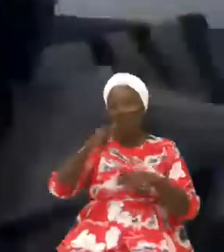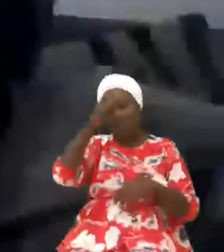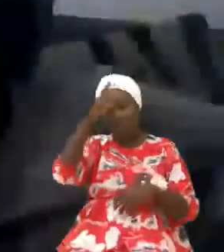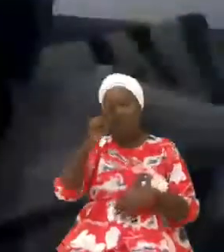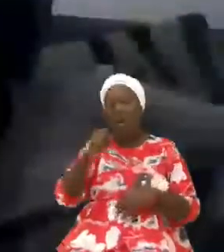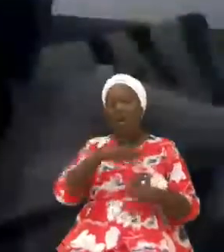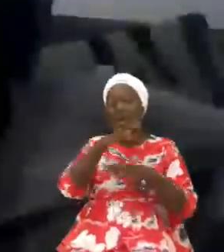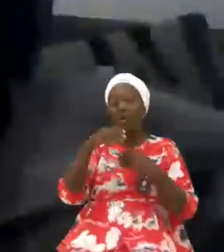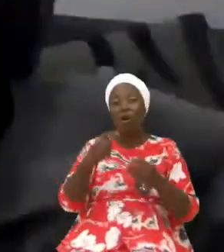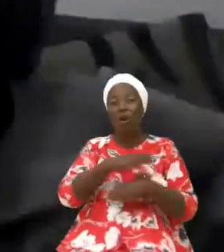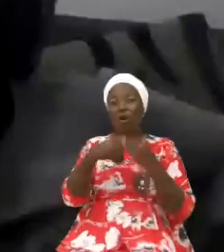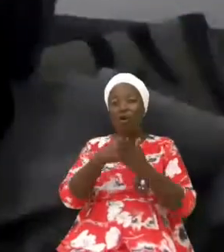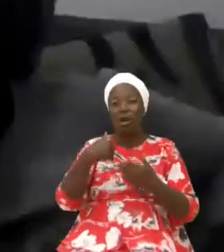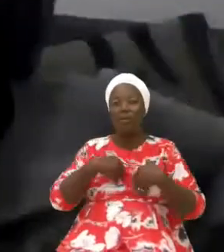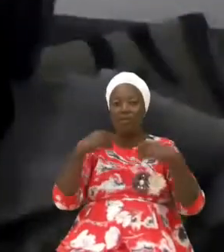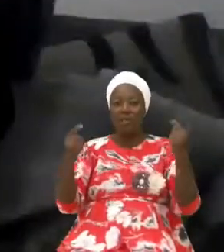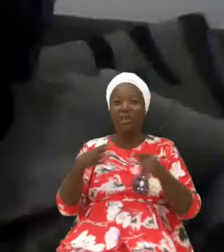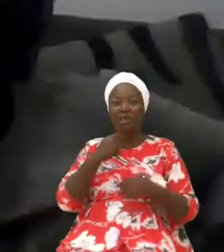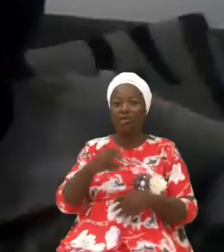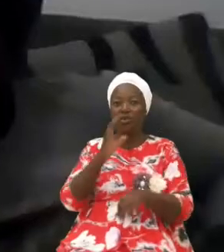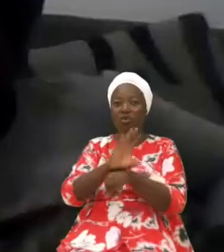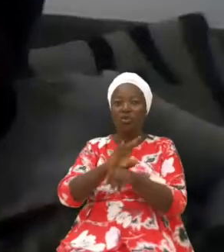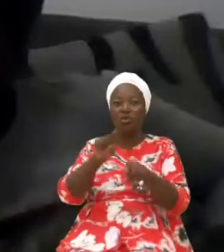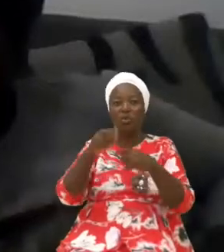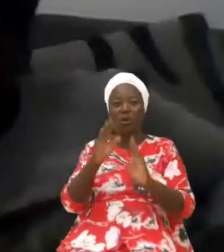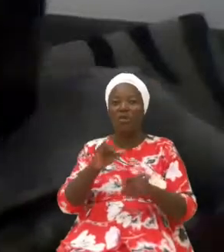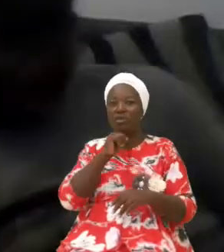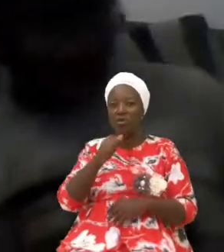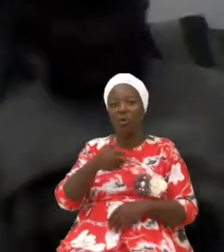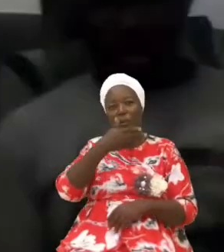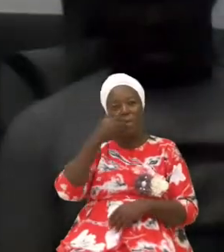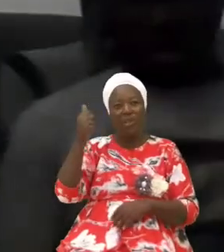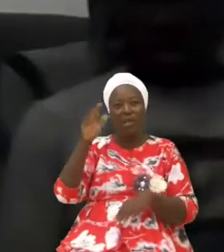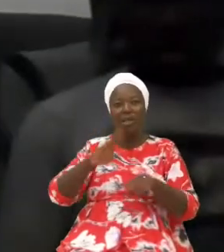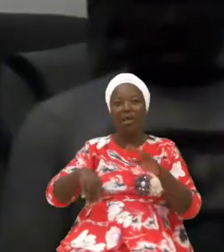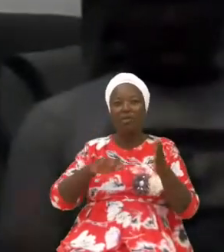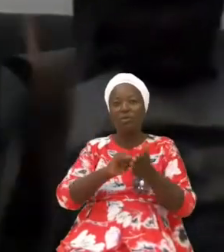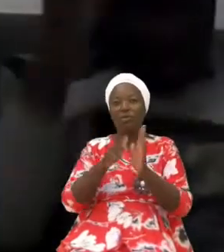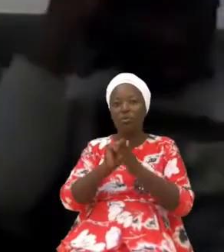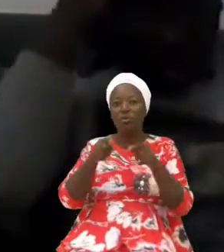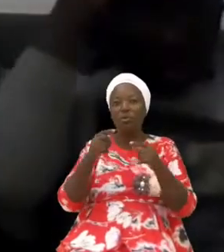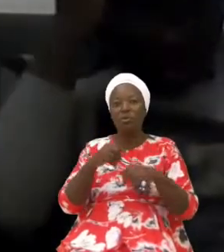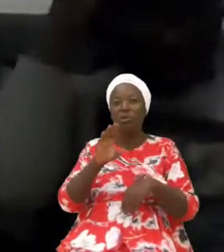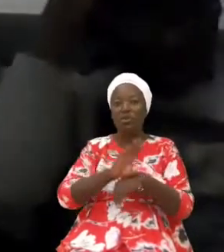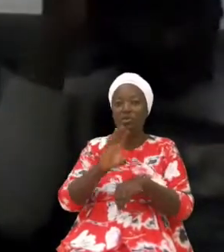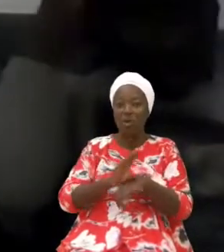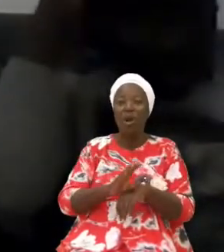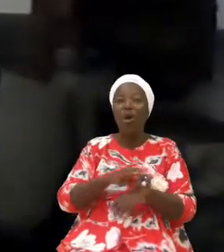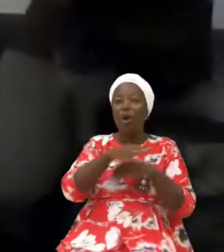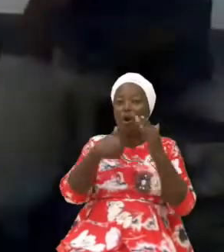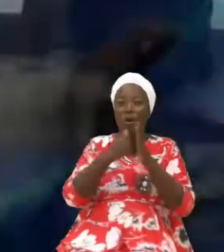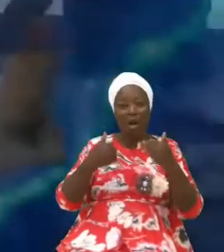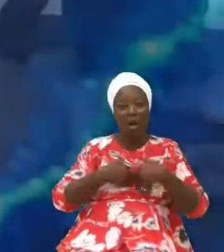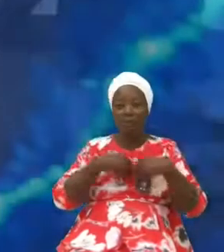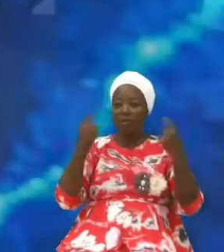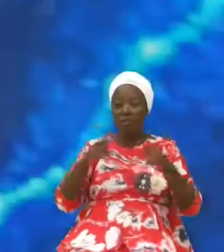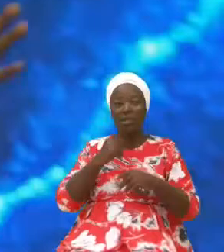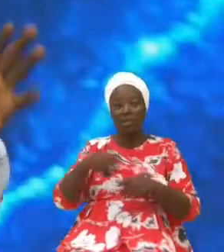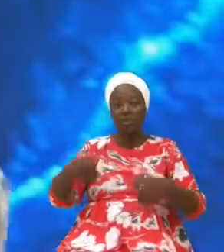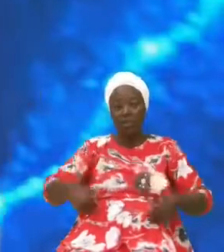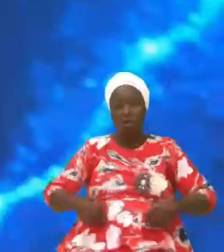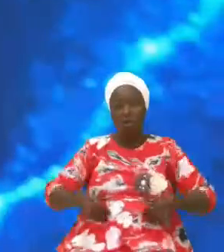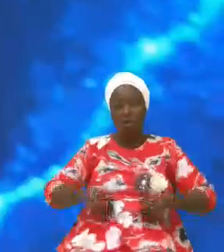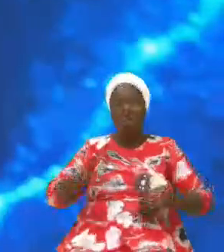the Jew is not better than the Gentile. All have sinned. The church goer is not better than those who don't go to